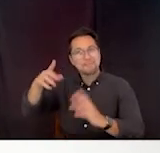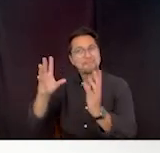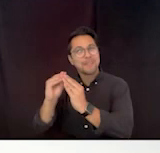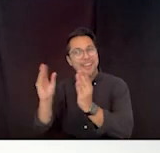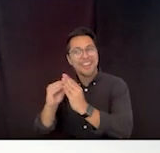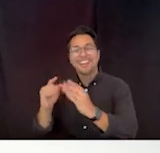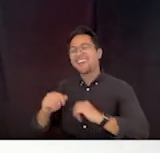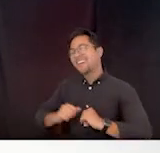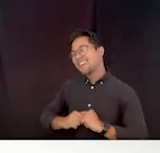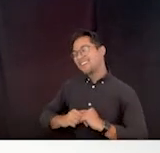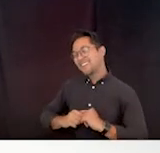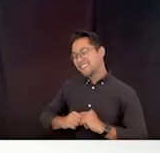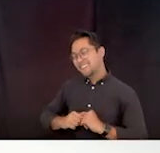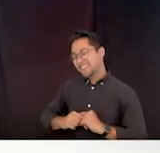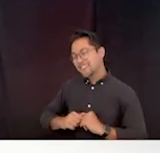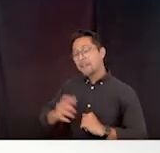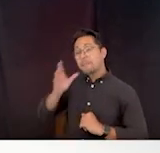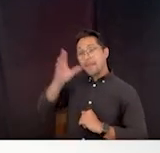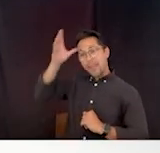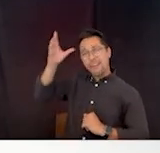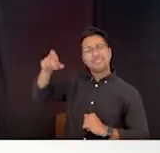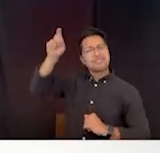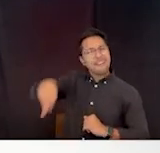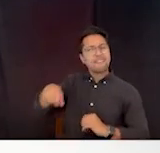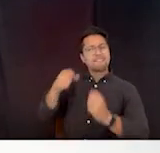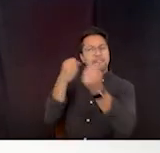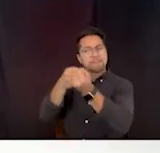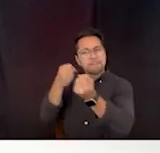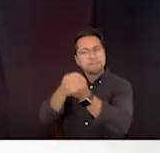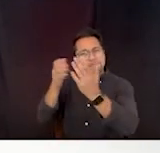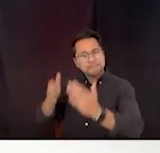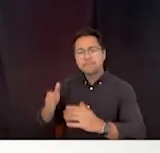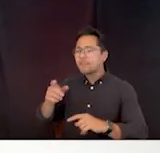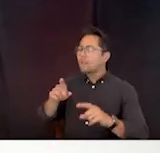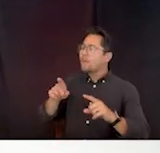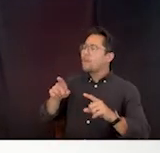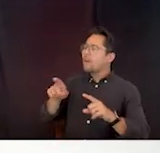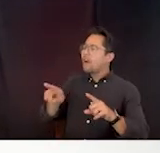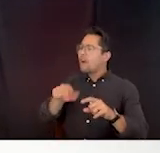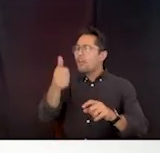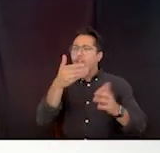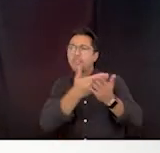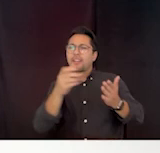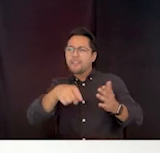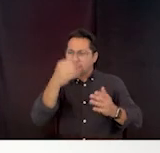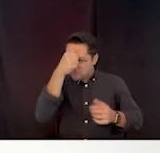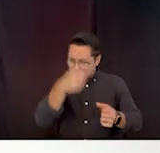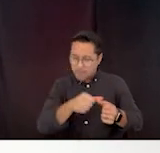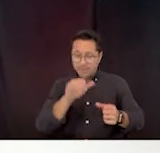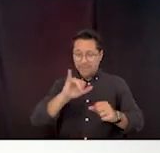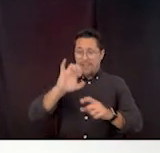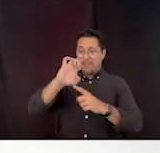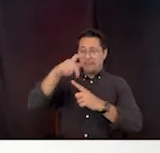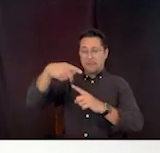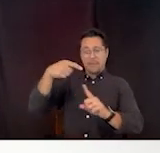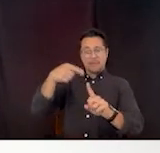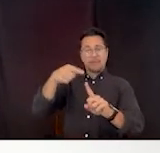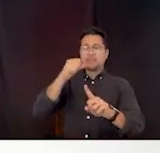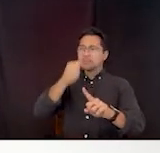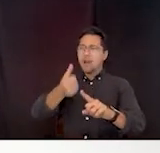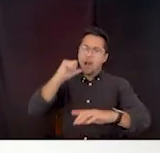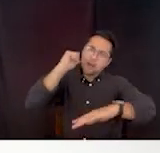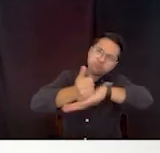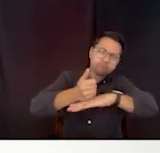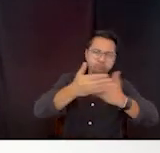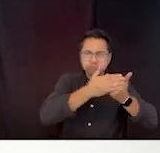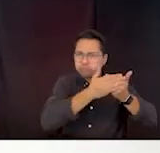and parents have to advocate. And another thing that to remember is that IEP is not set in stone